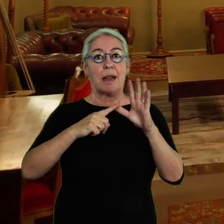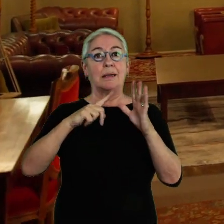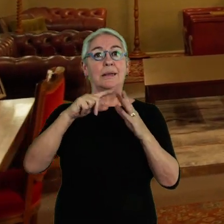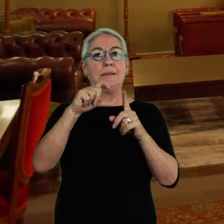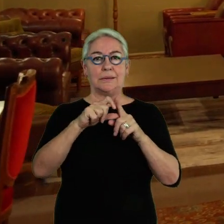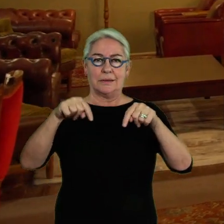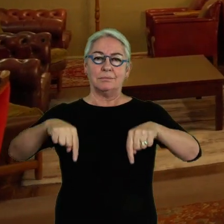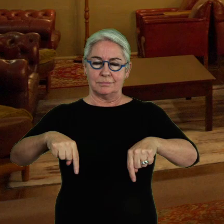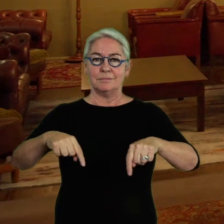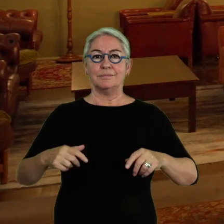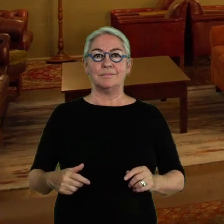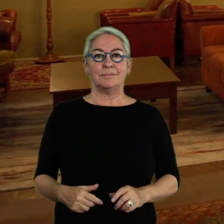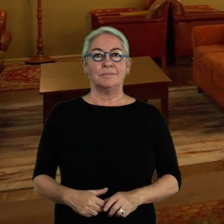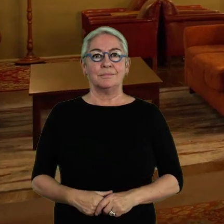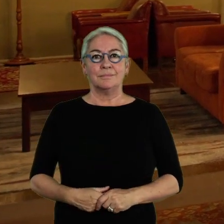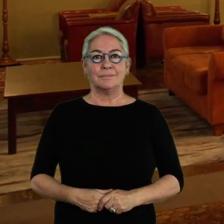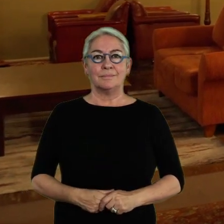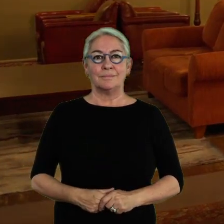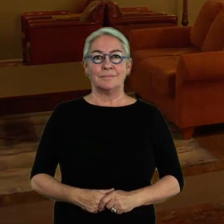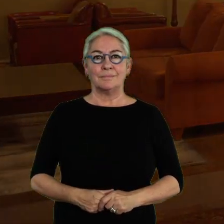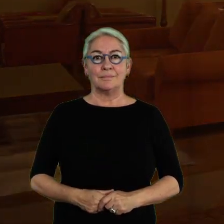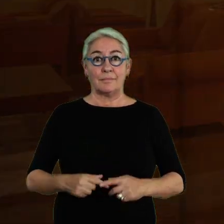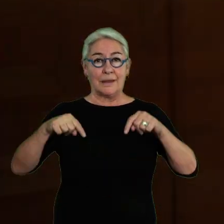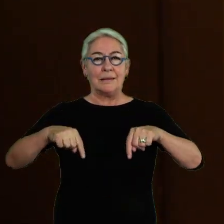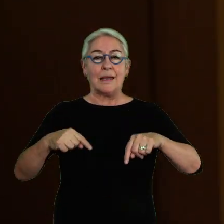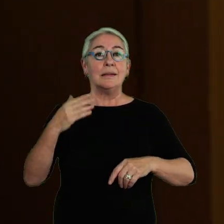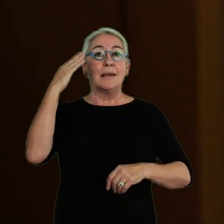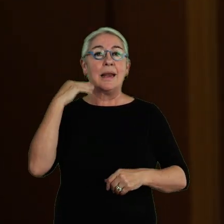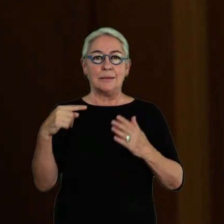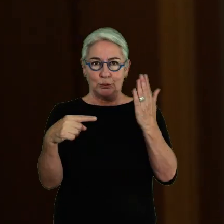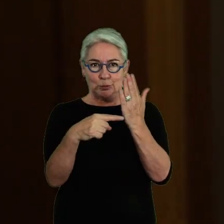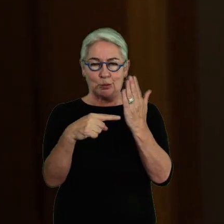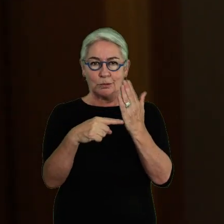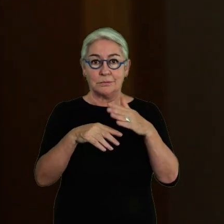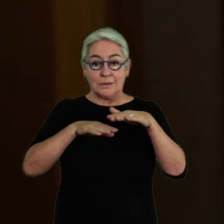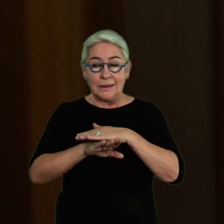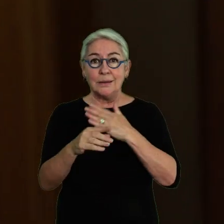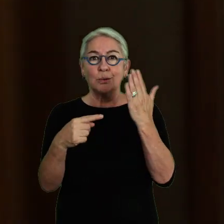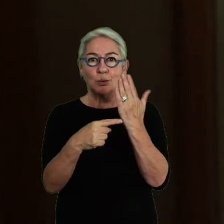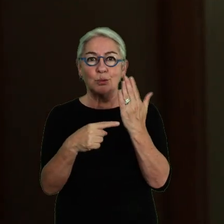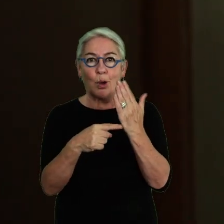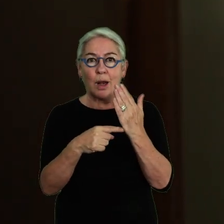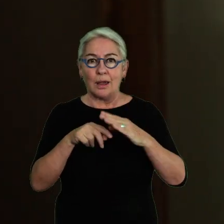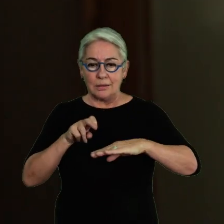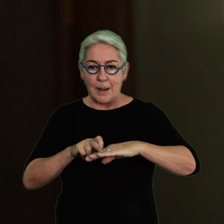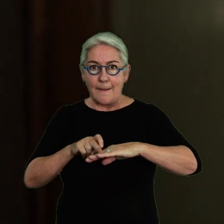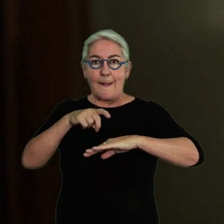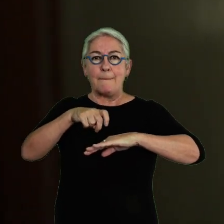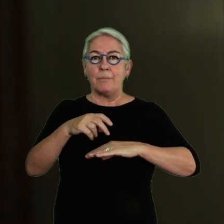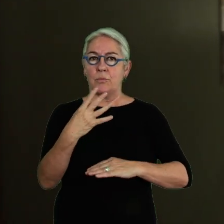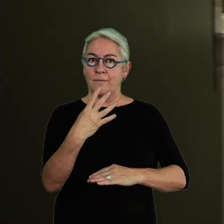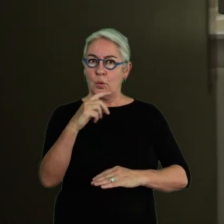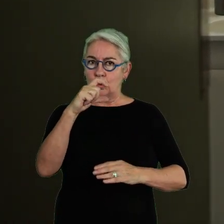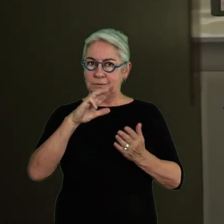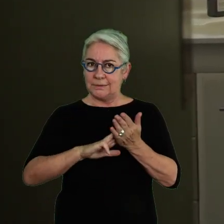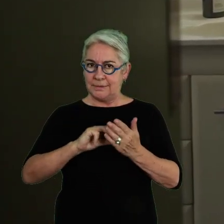external defibrillator AED in this room. In this area are the ladies' toilets. There is a step up into